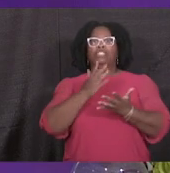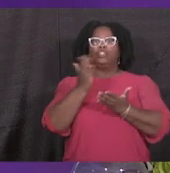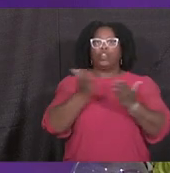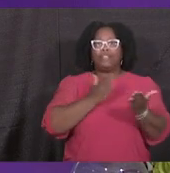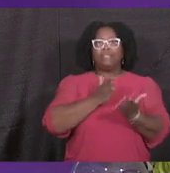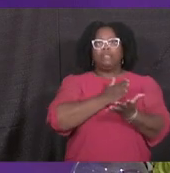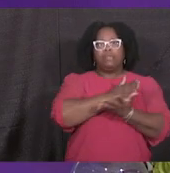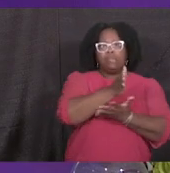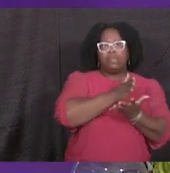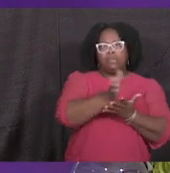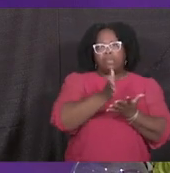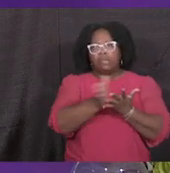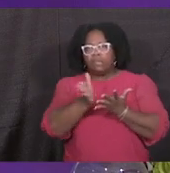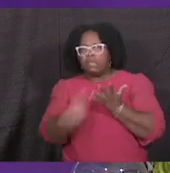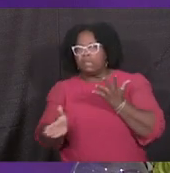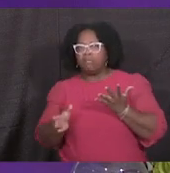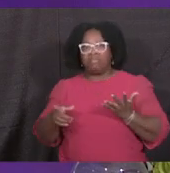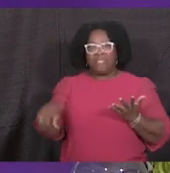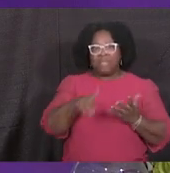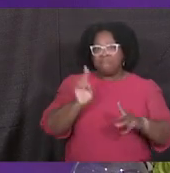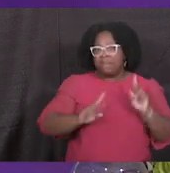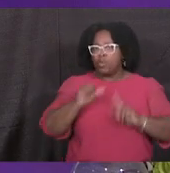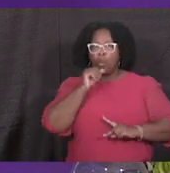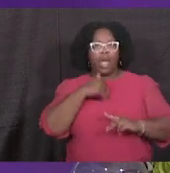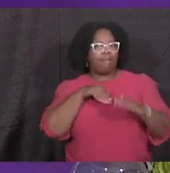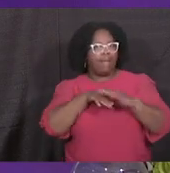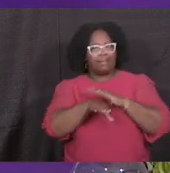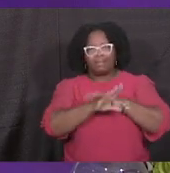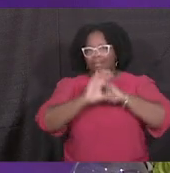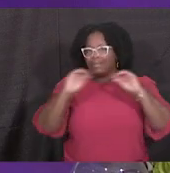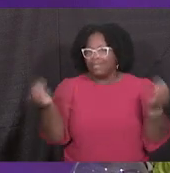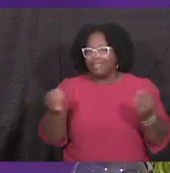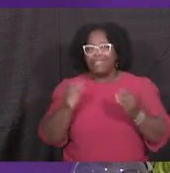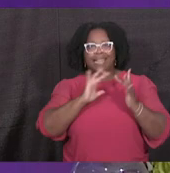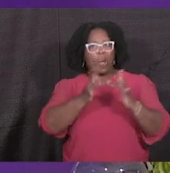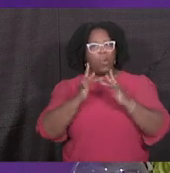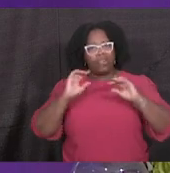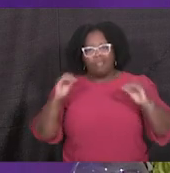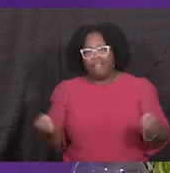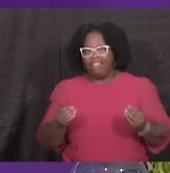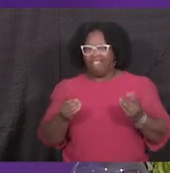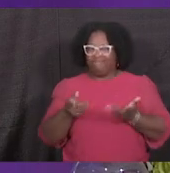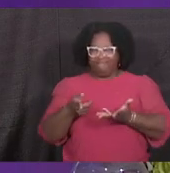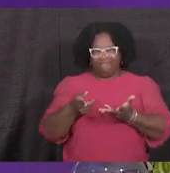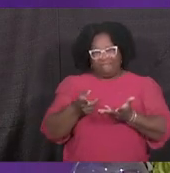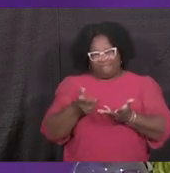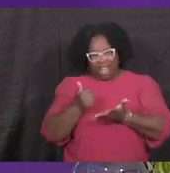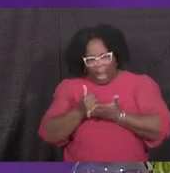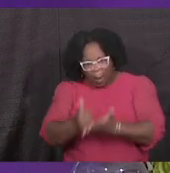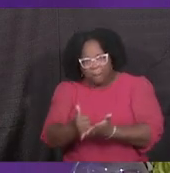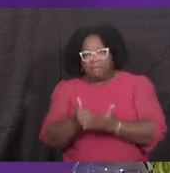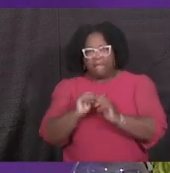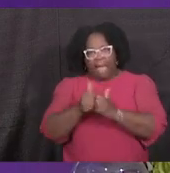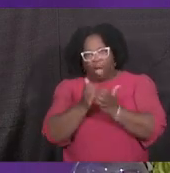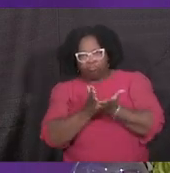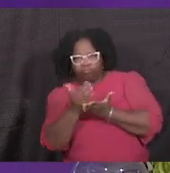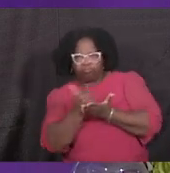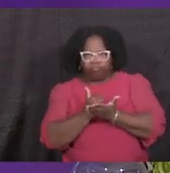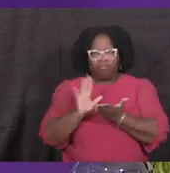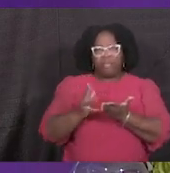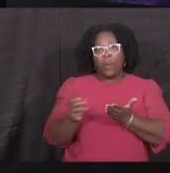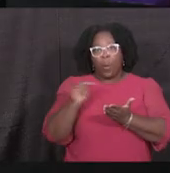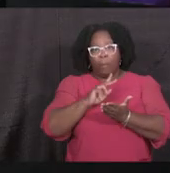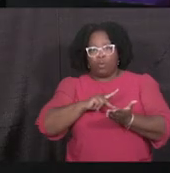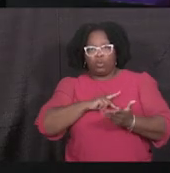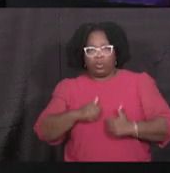people, you know, they don't have the access or the network. You know, they really need to understand how to kind of navigate it within their own personal lives as